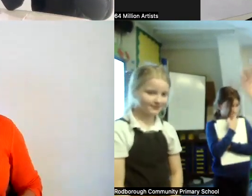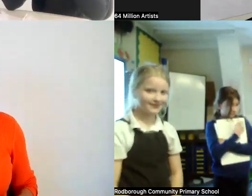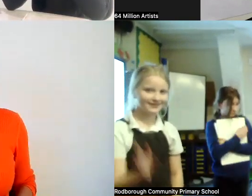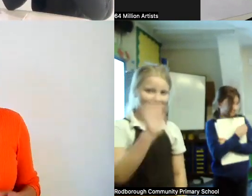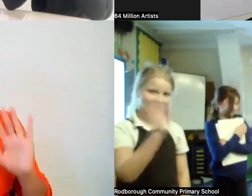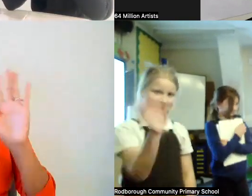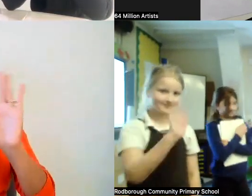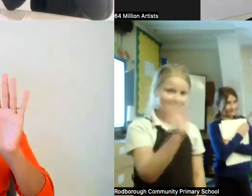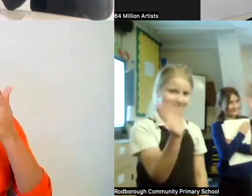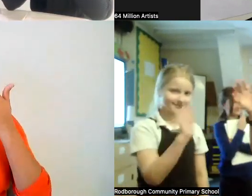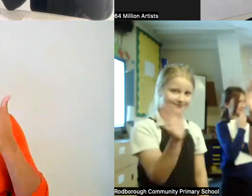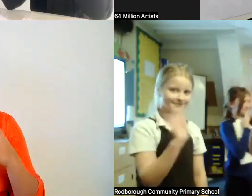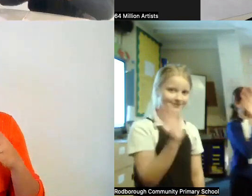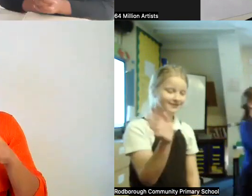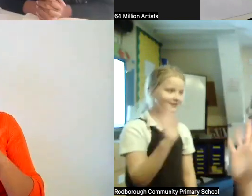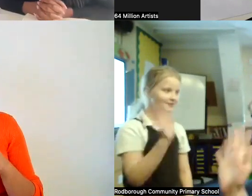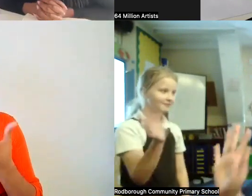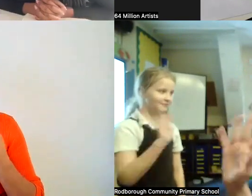joining. Thank you for sharing your poems.